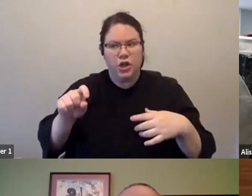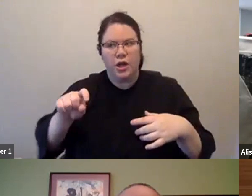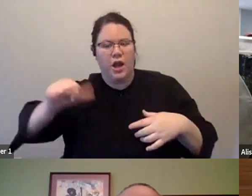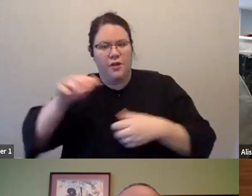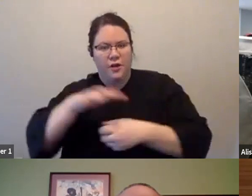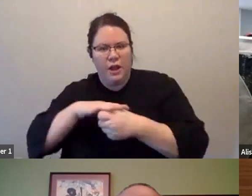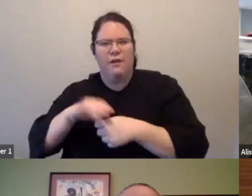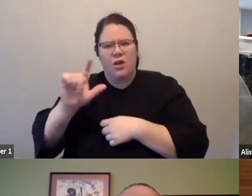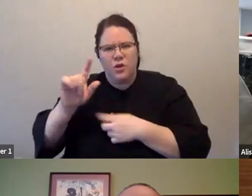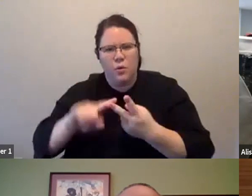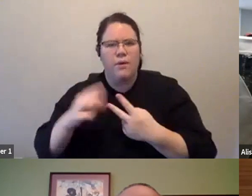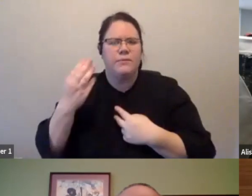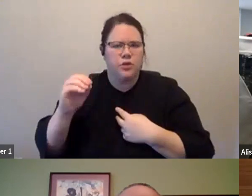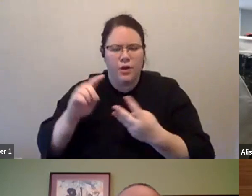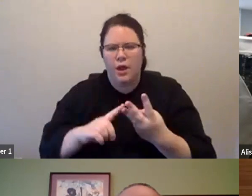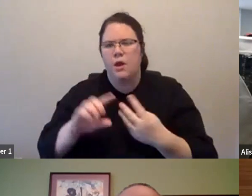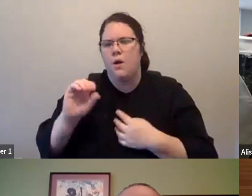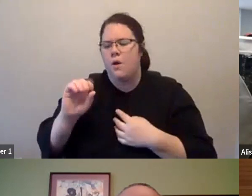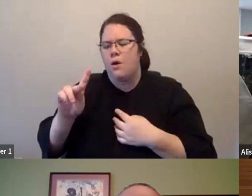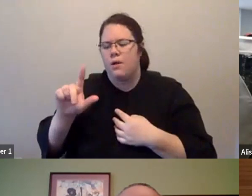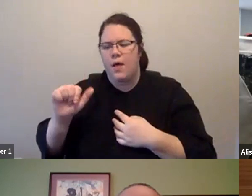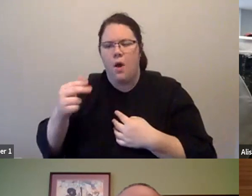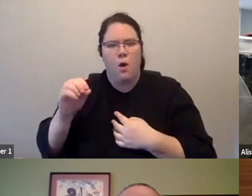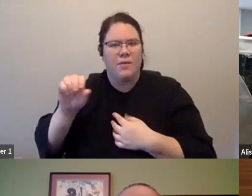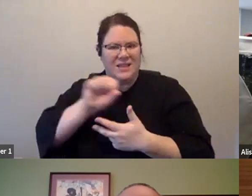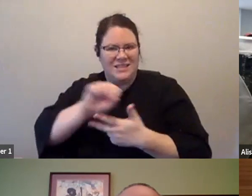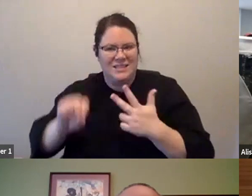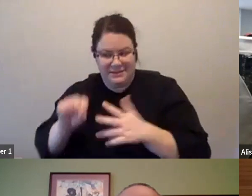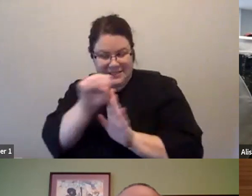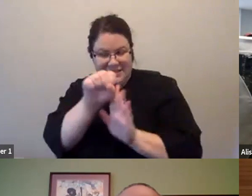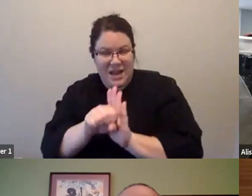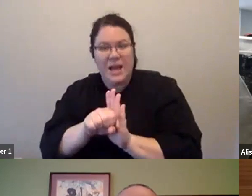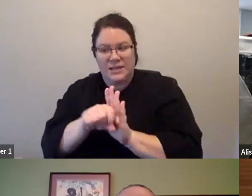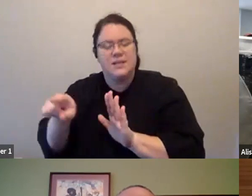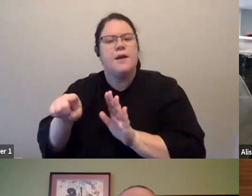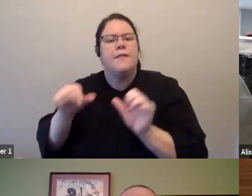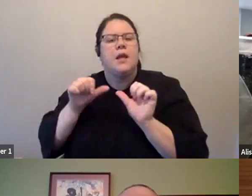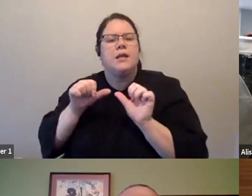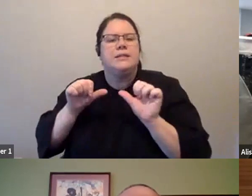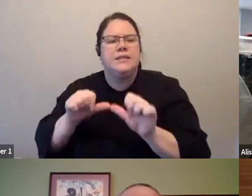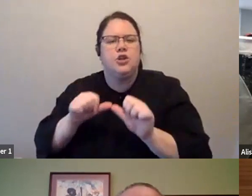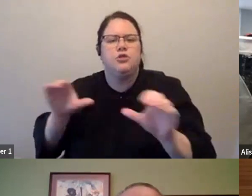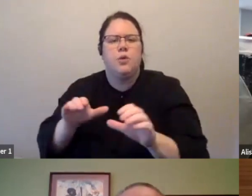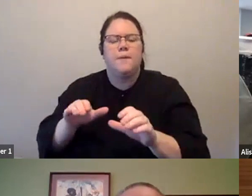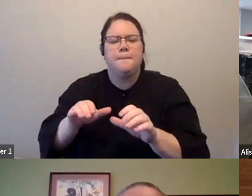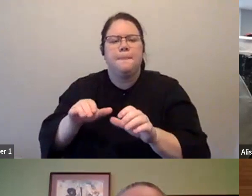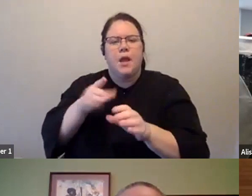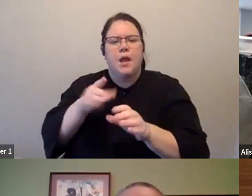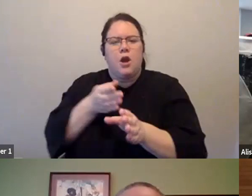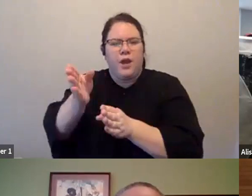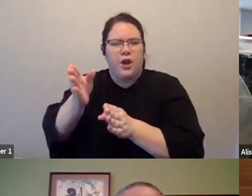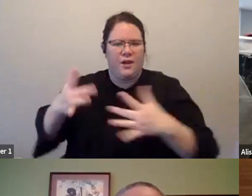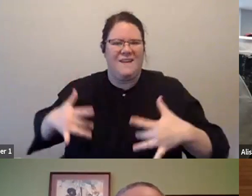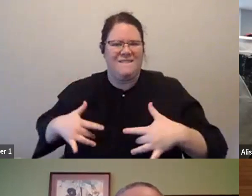Missouri, Illinois, and Oklahoma, which was a dedicated career fair solely for individuals